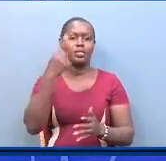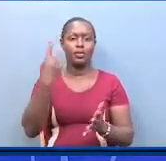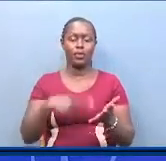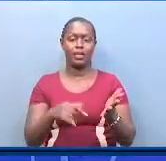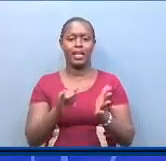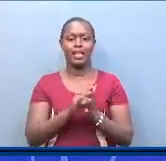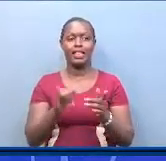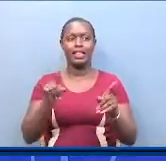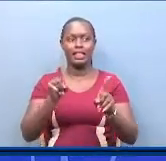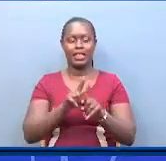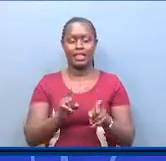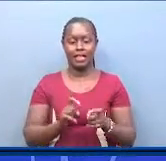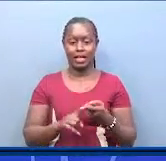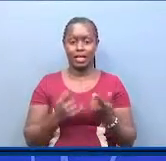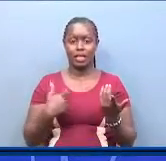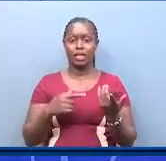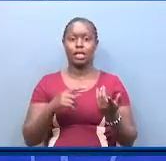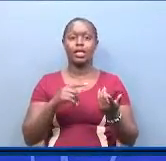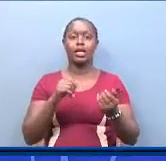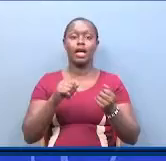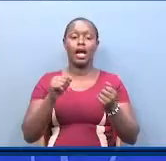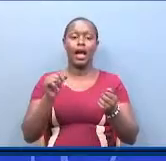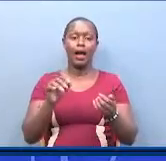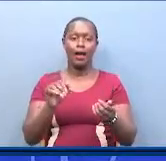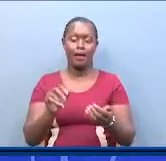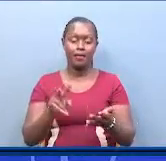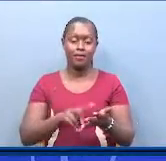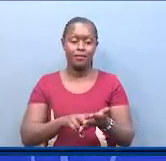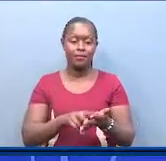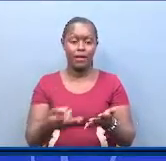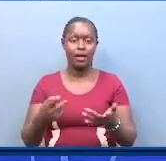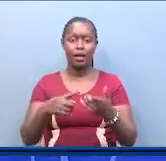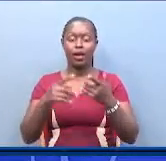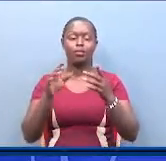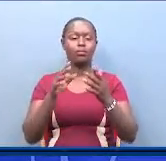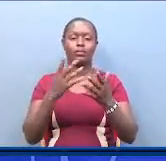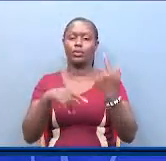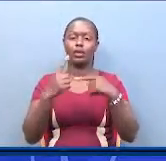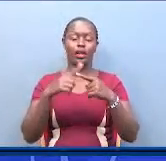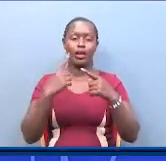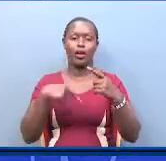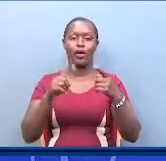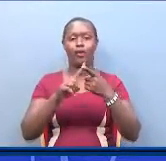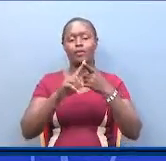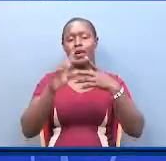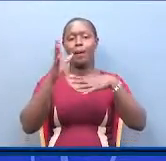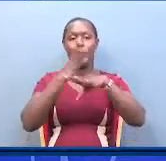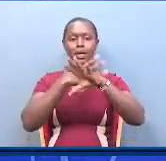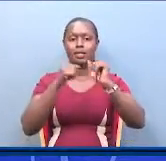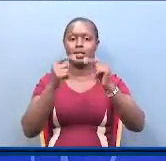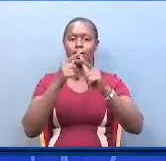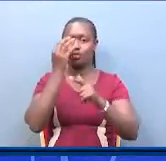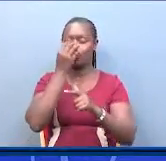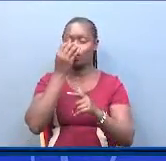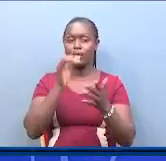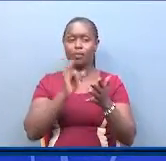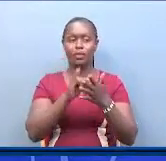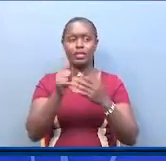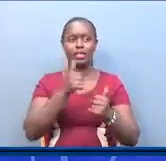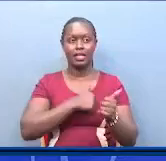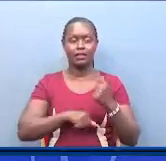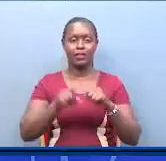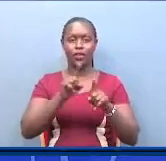that the inevitability of William Ruto's presidency is both scientific and it is based